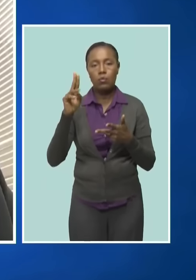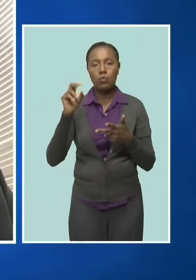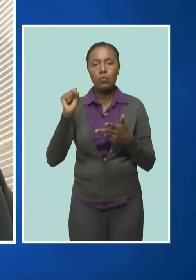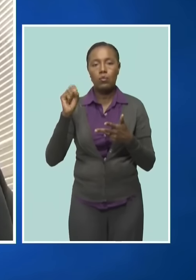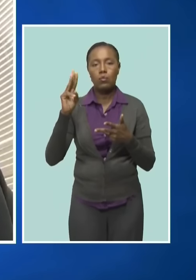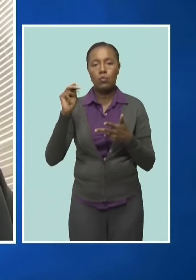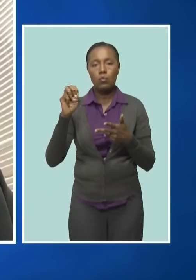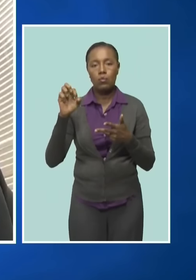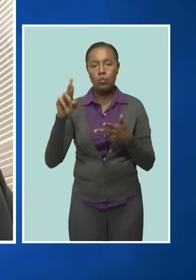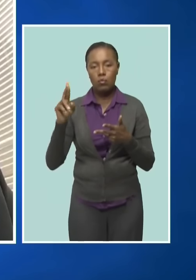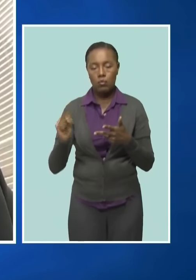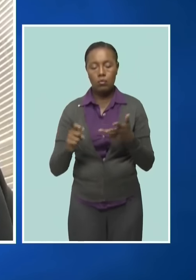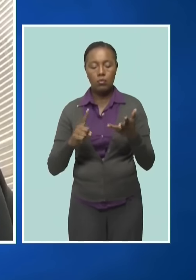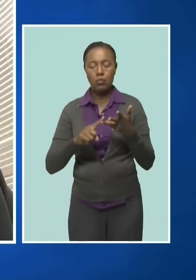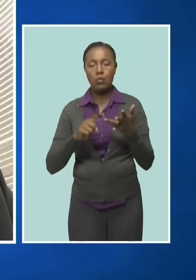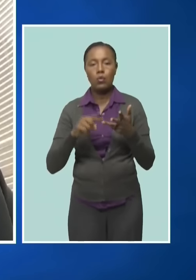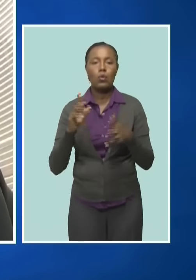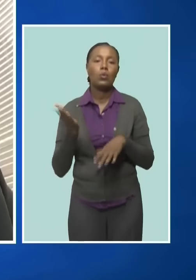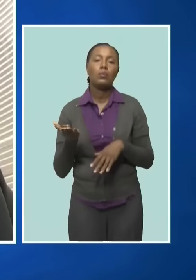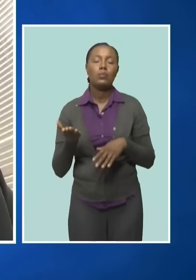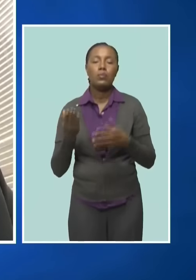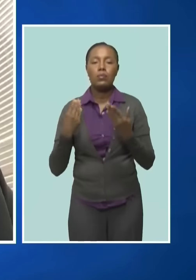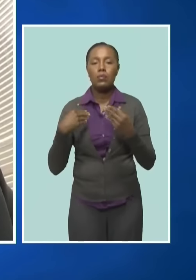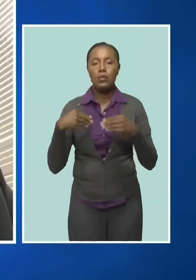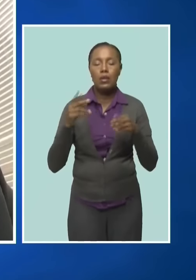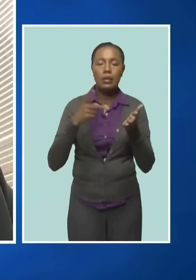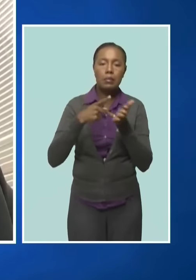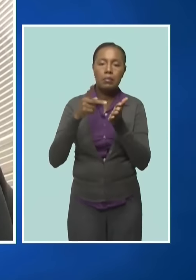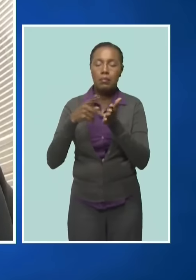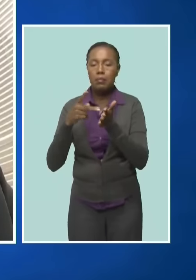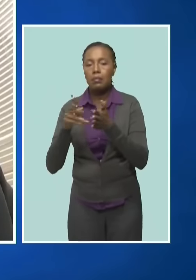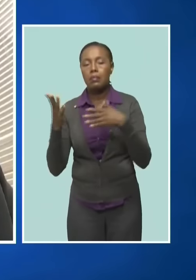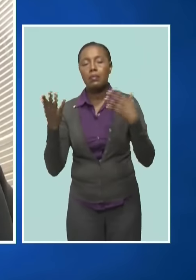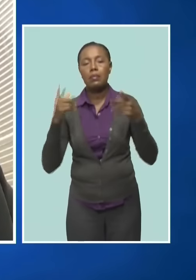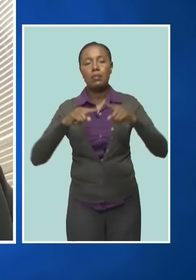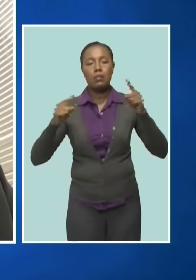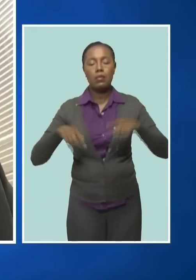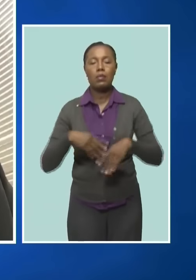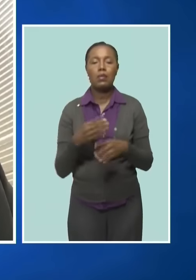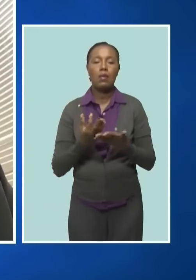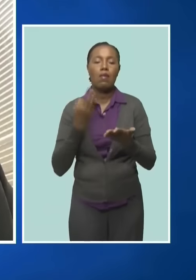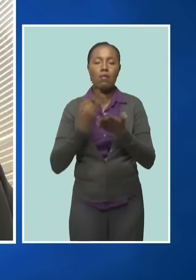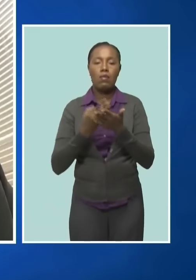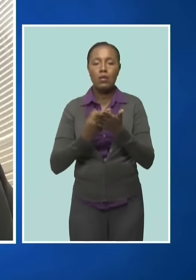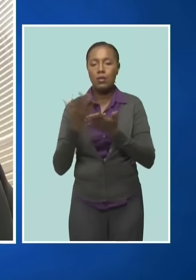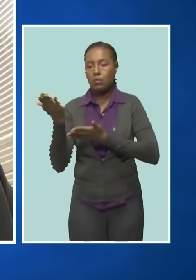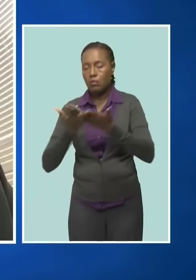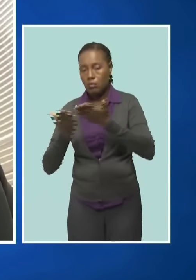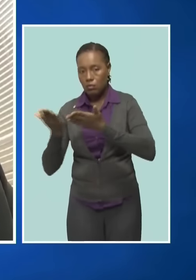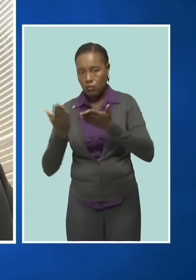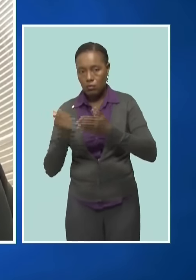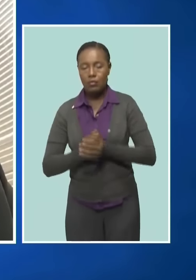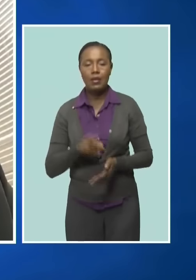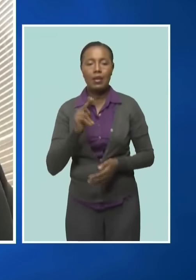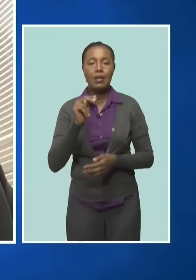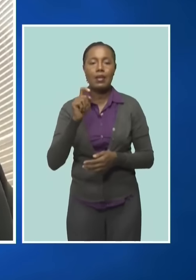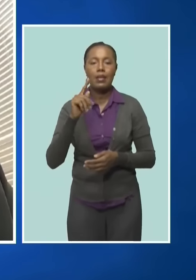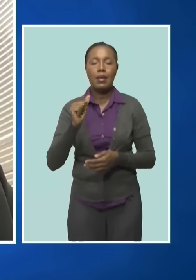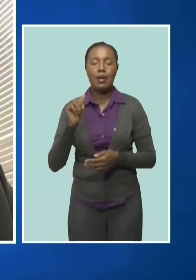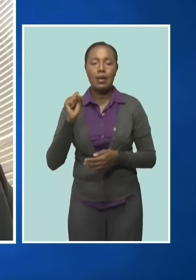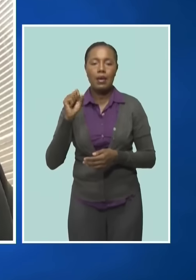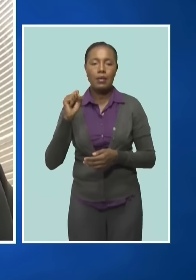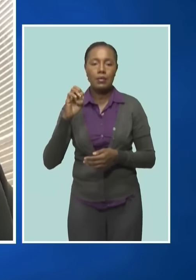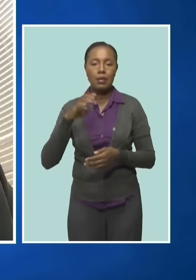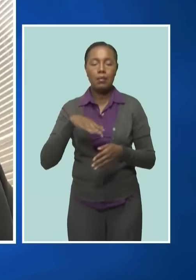main detracting sectors were utilities, financials, and communication services. The net asset value per share for